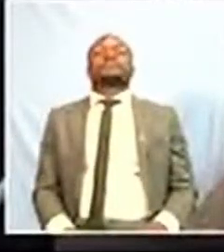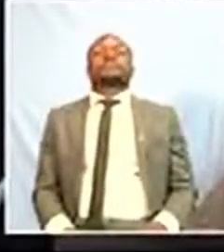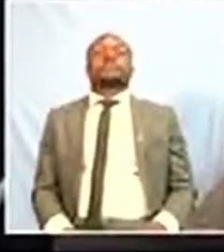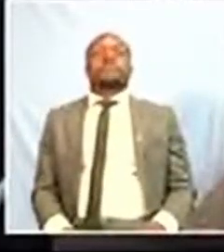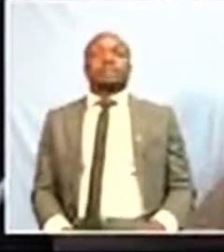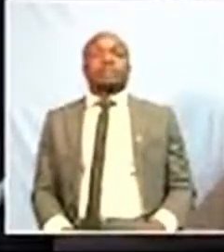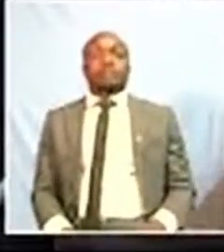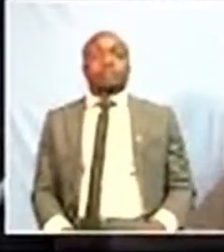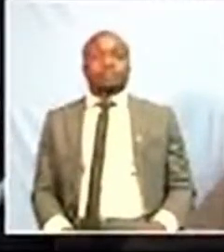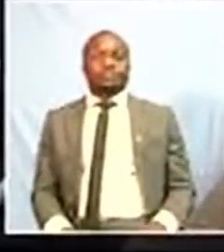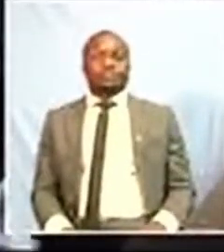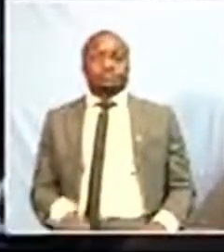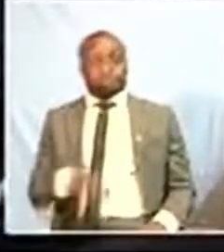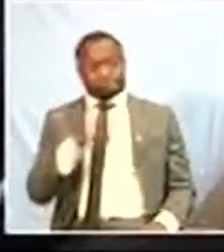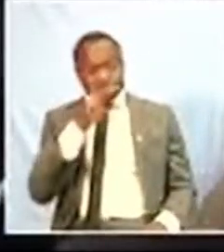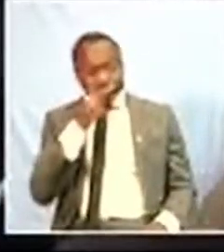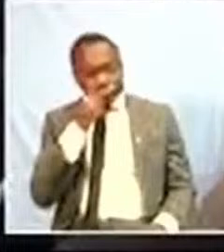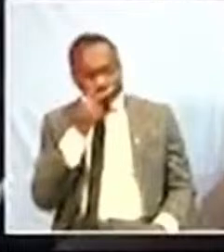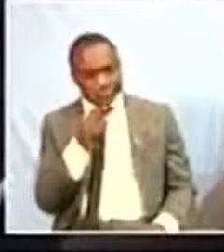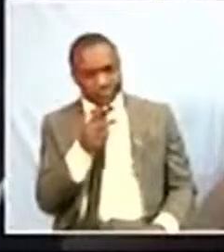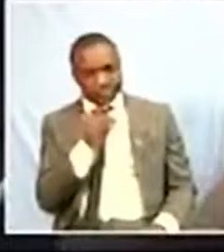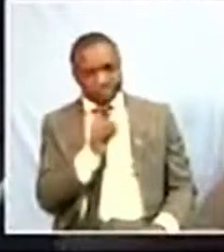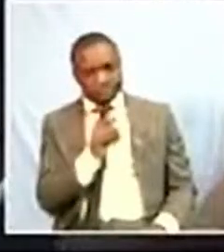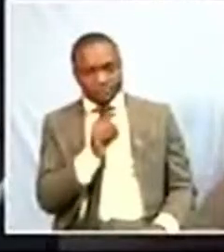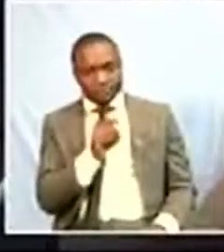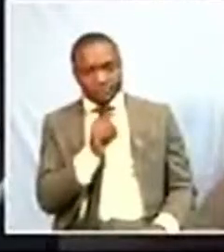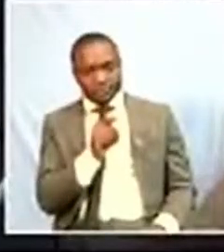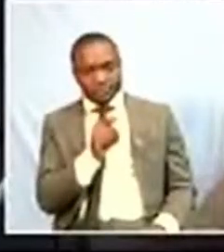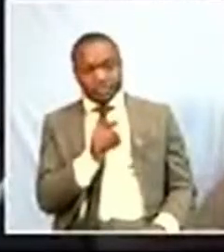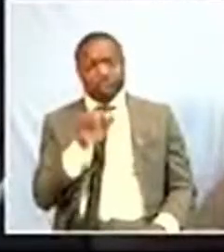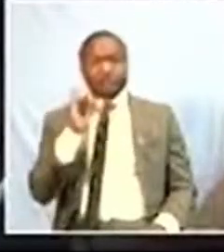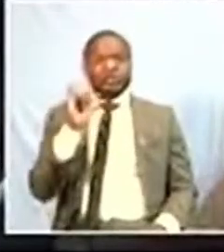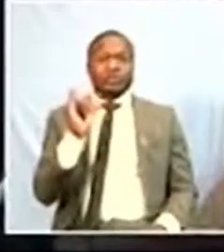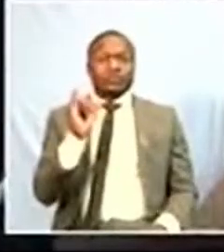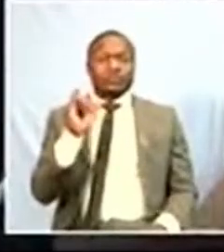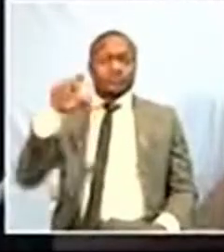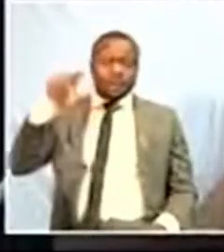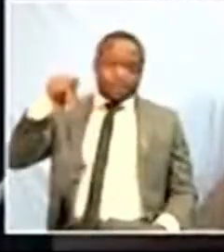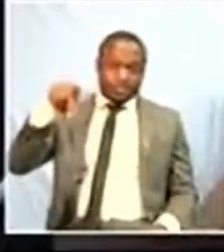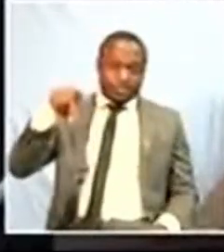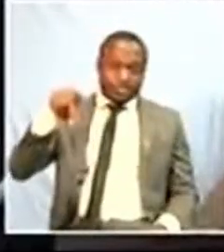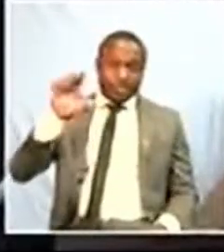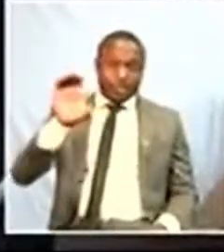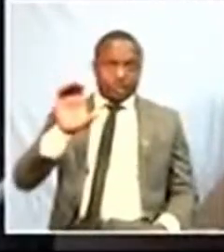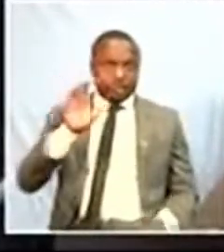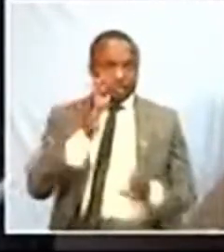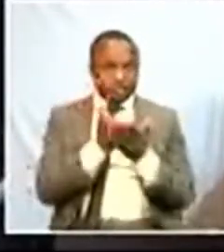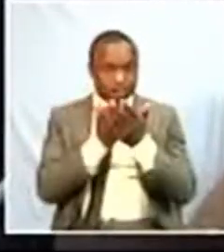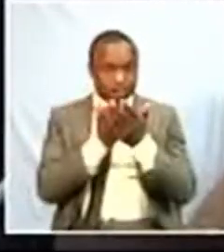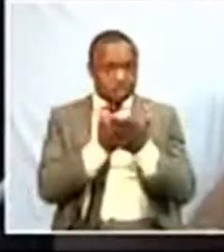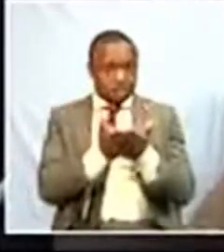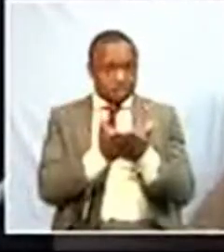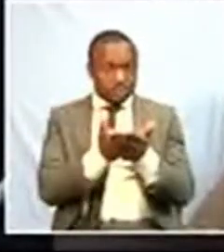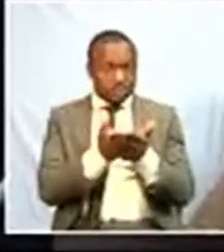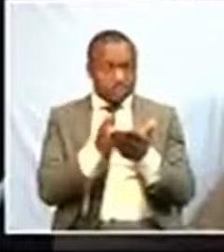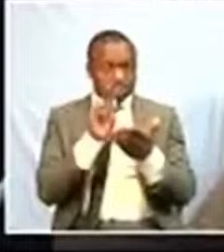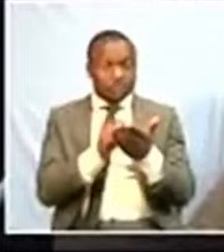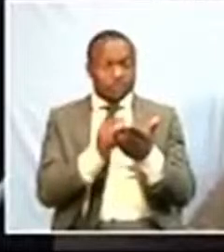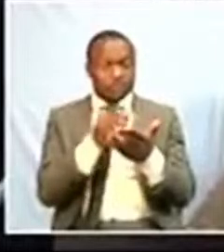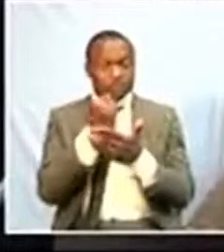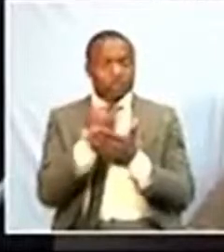you can see on the IPC that they have submitted, it is an item on structural